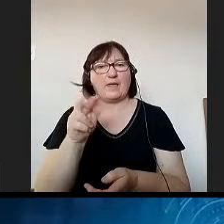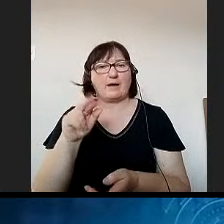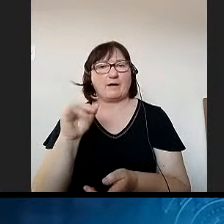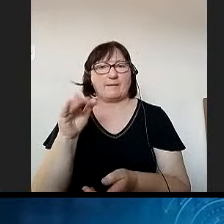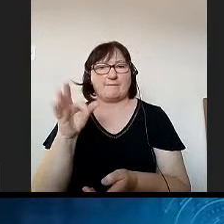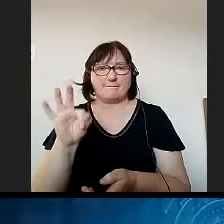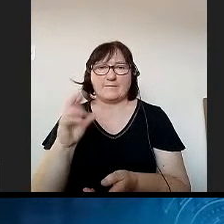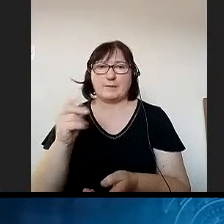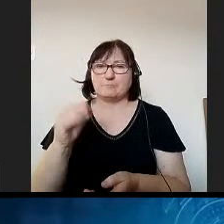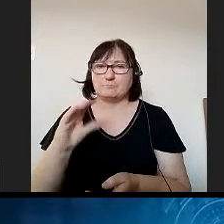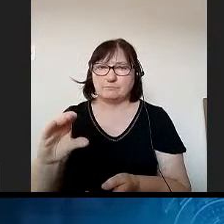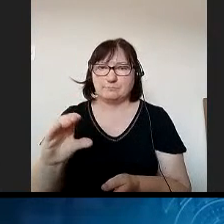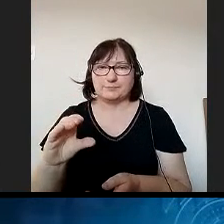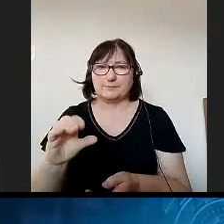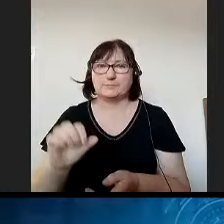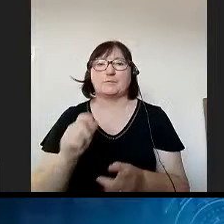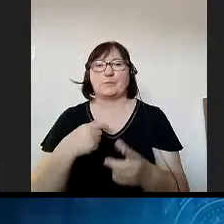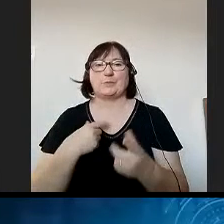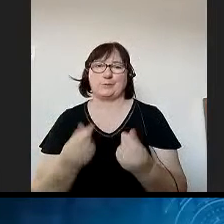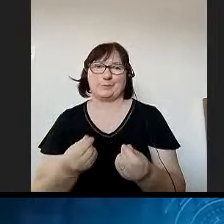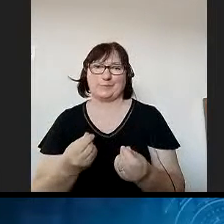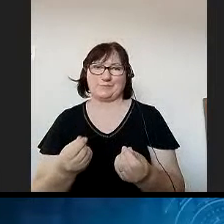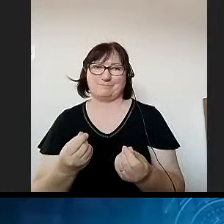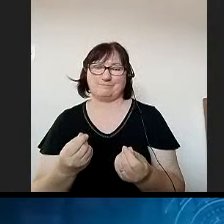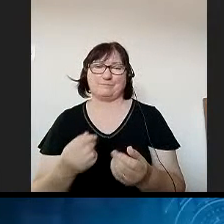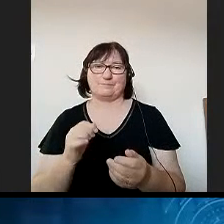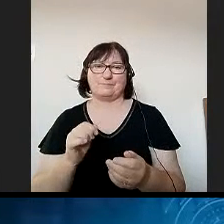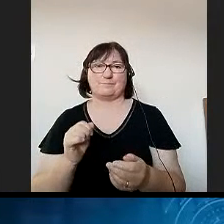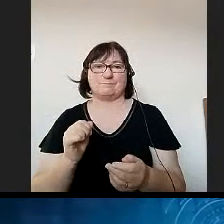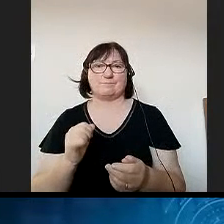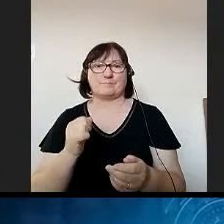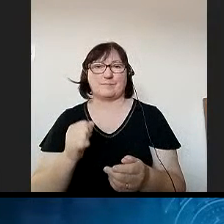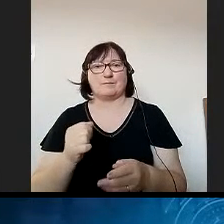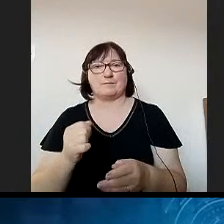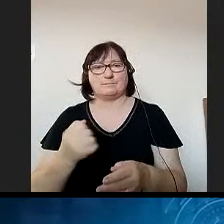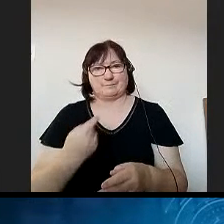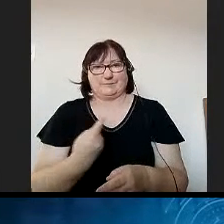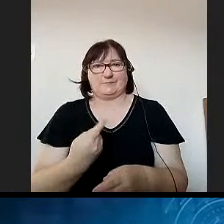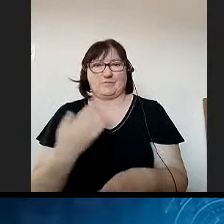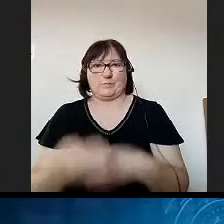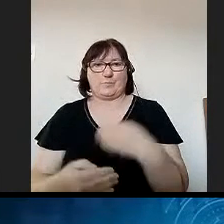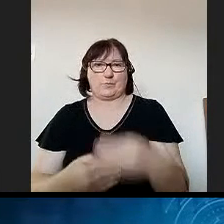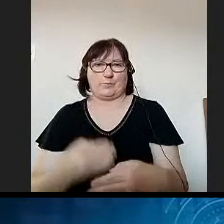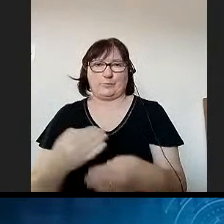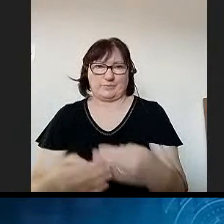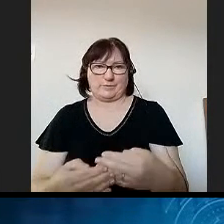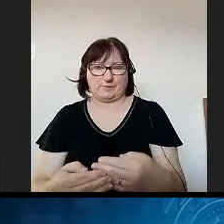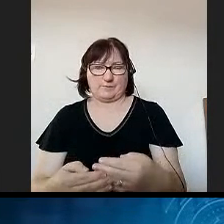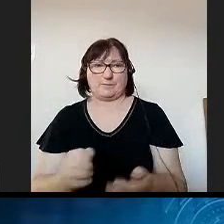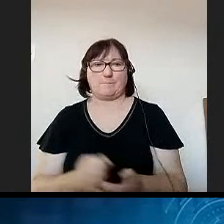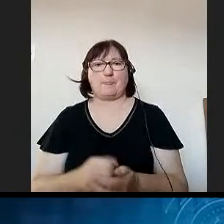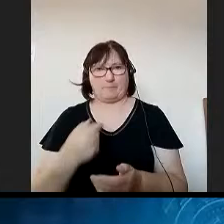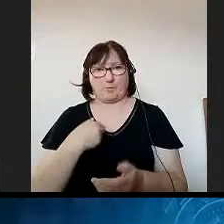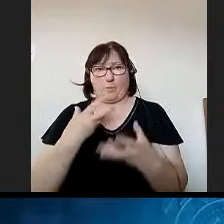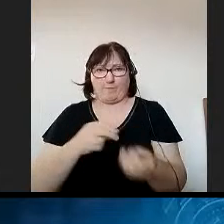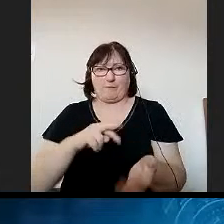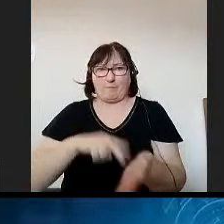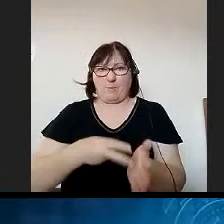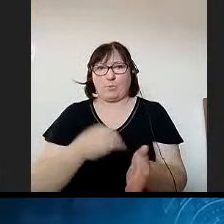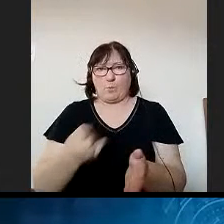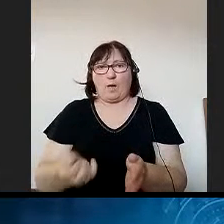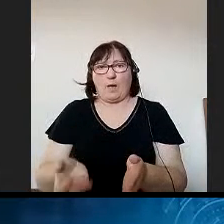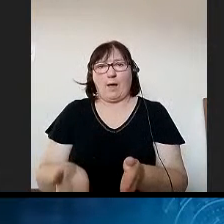a manual process, but there are plans internally to upgrade the system and integrate